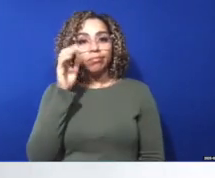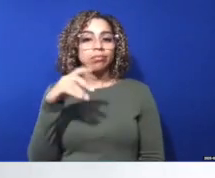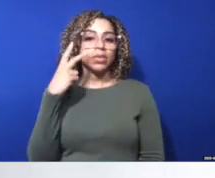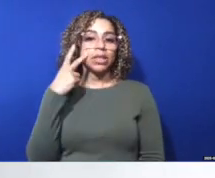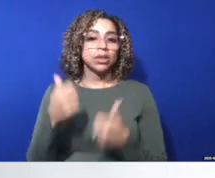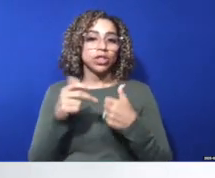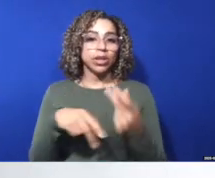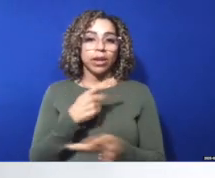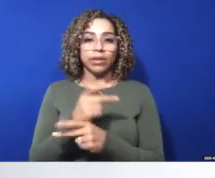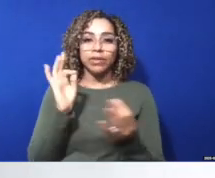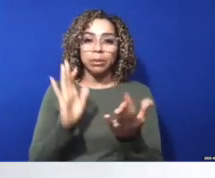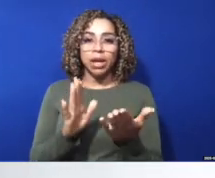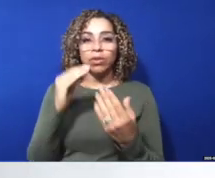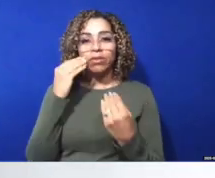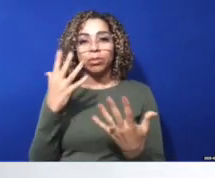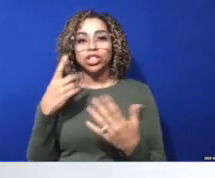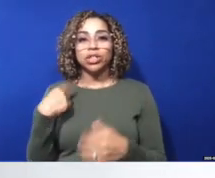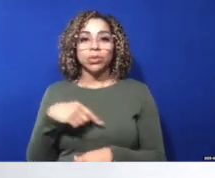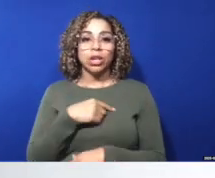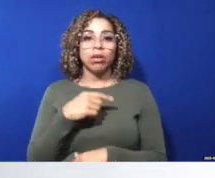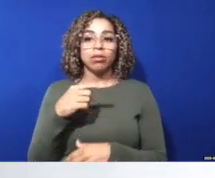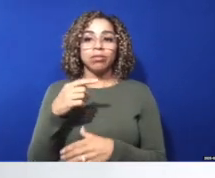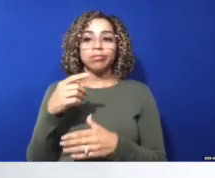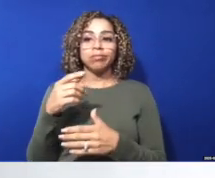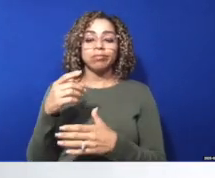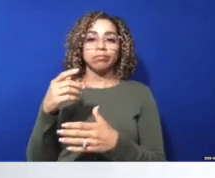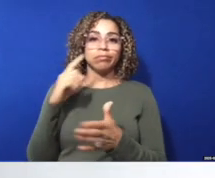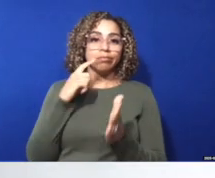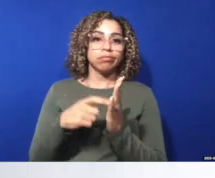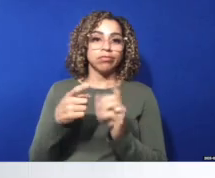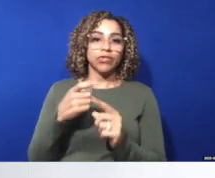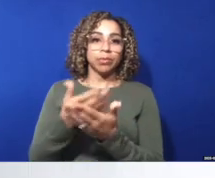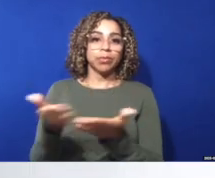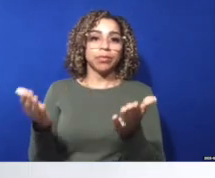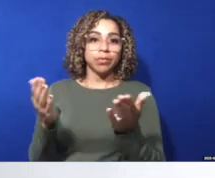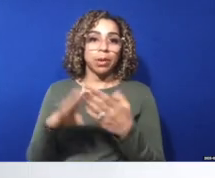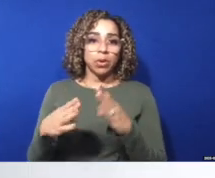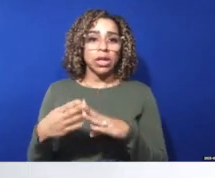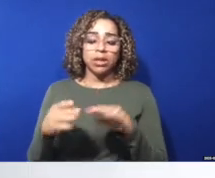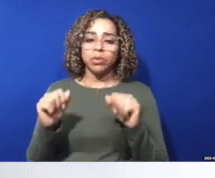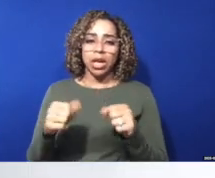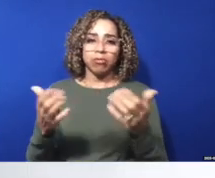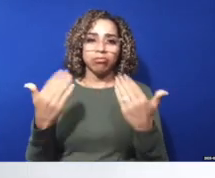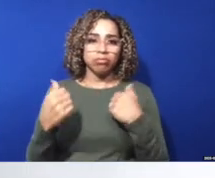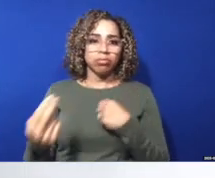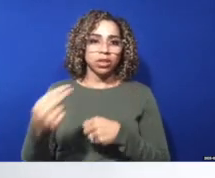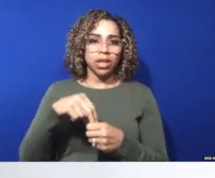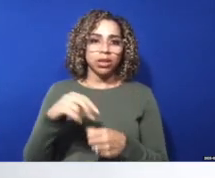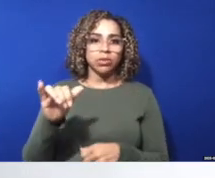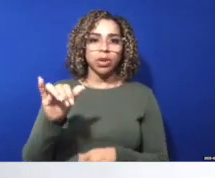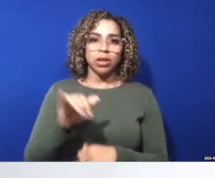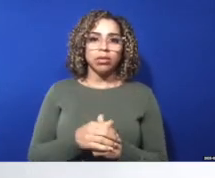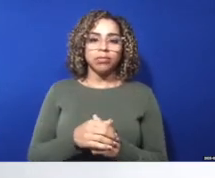or information we're giving or getting from the communities, you're all more than welcome to attend as well. And I just wanted to